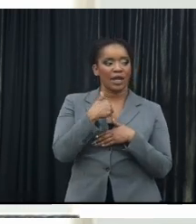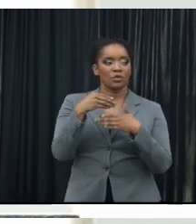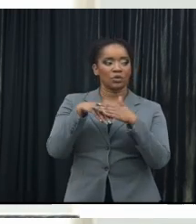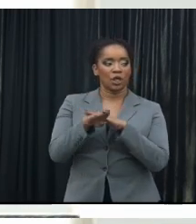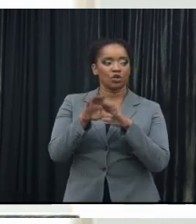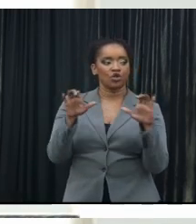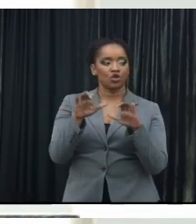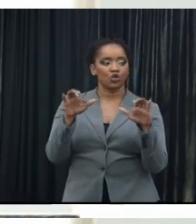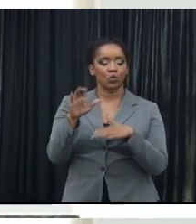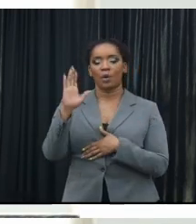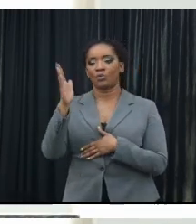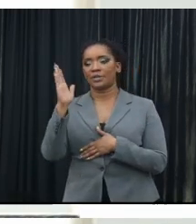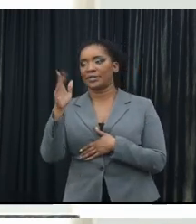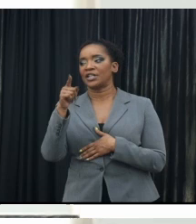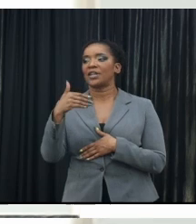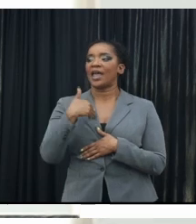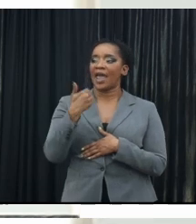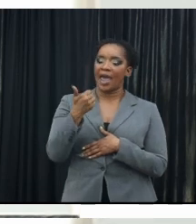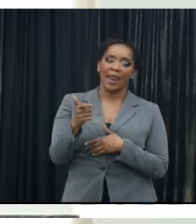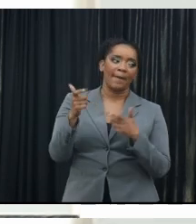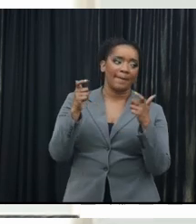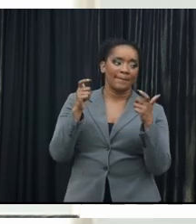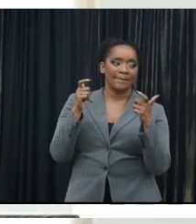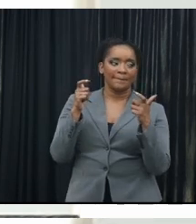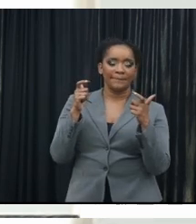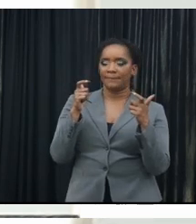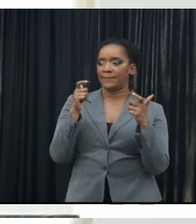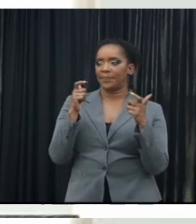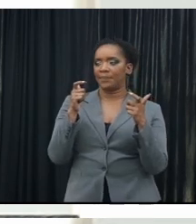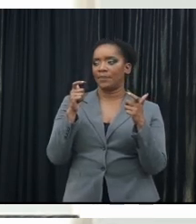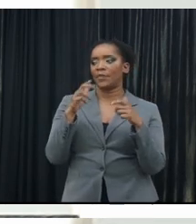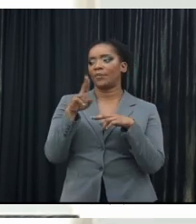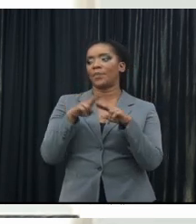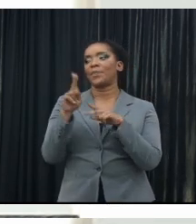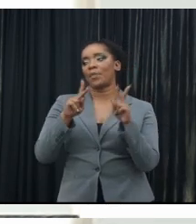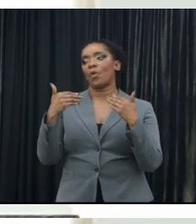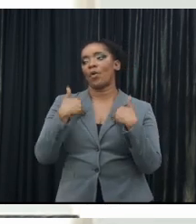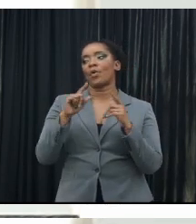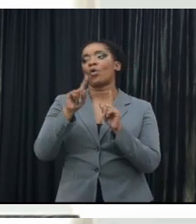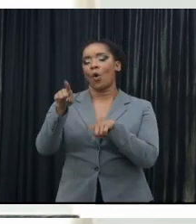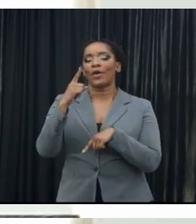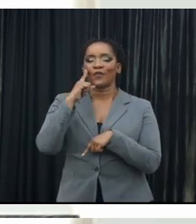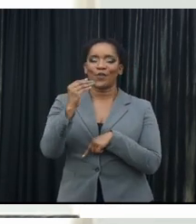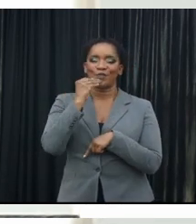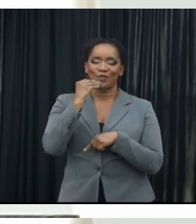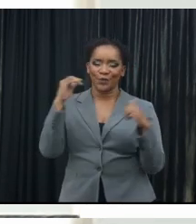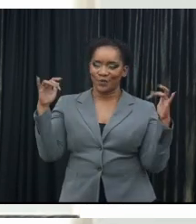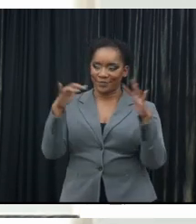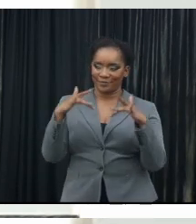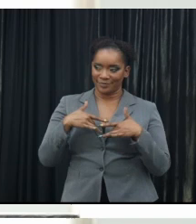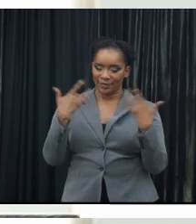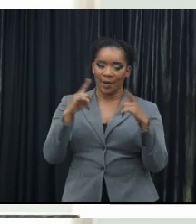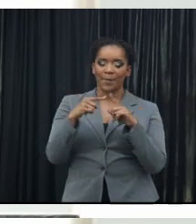You know, they had bingo and food, and of course everybody goes to bingo and food. So, and I just did a presentation and